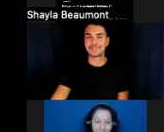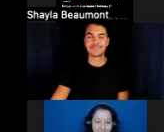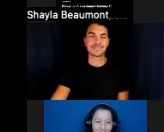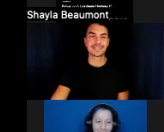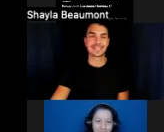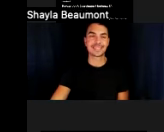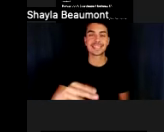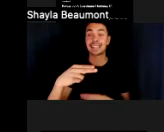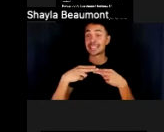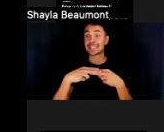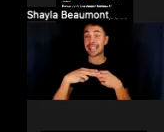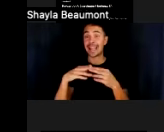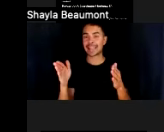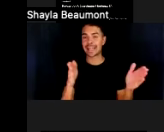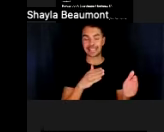Next slide.